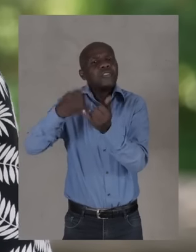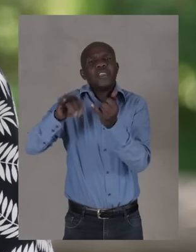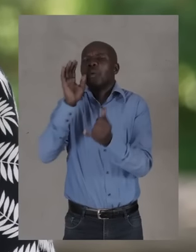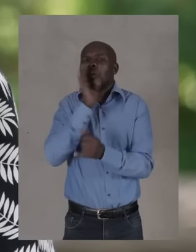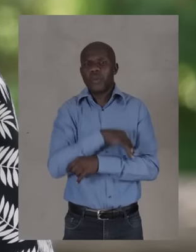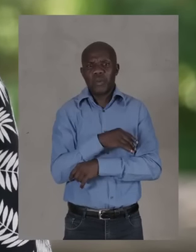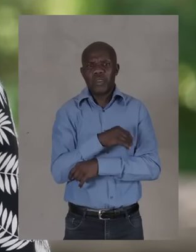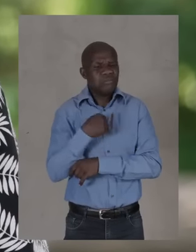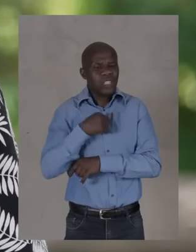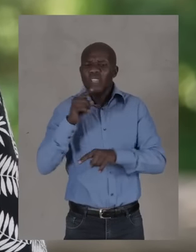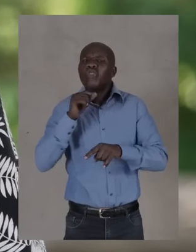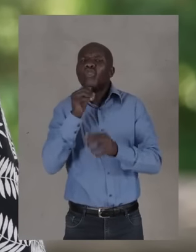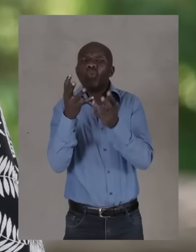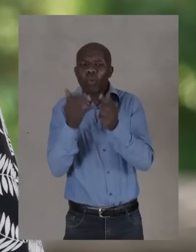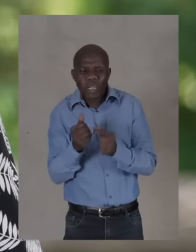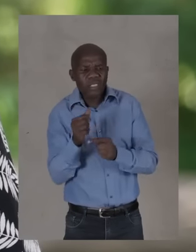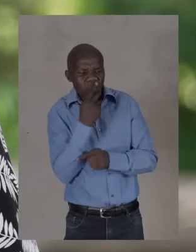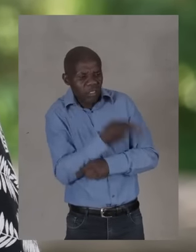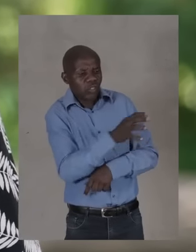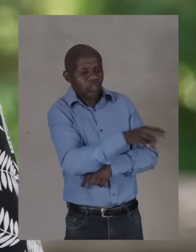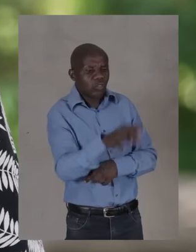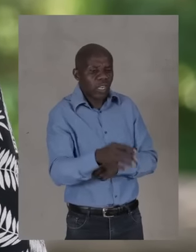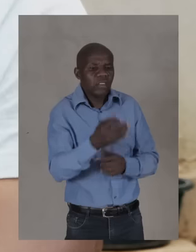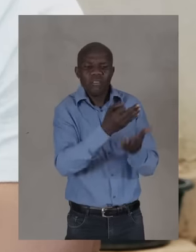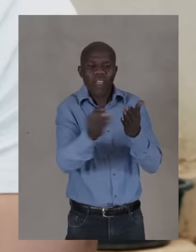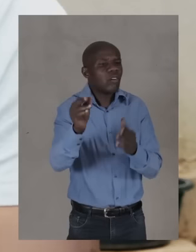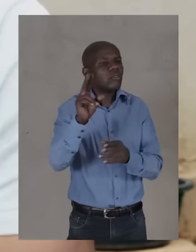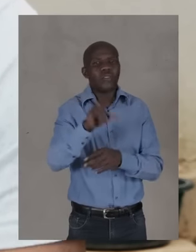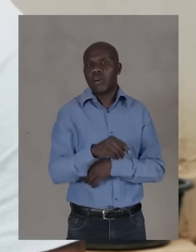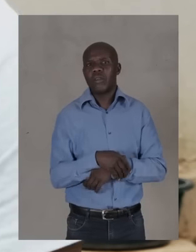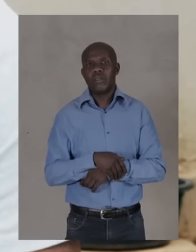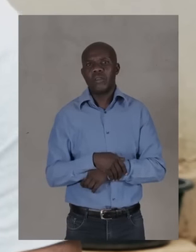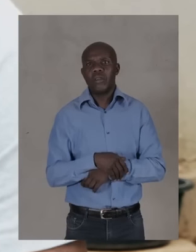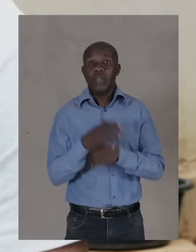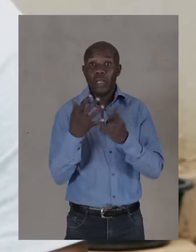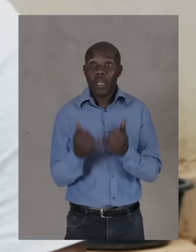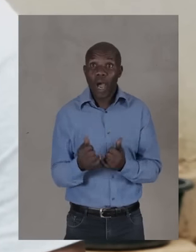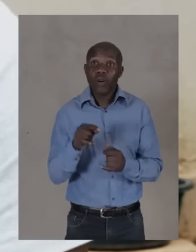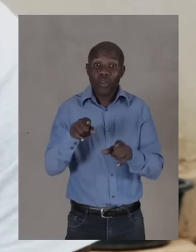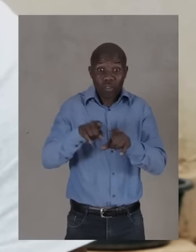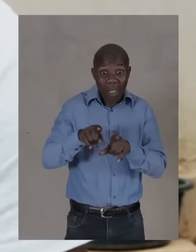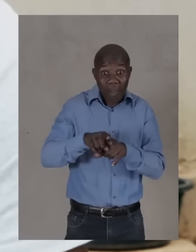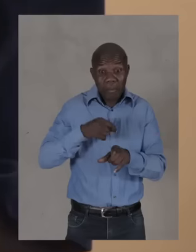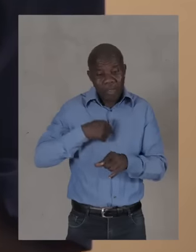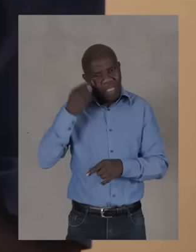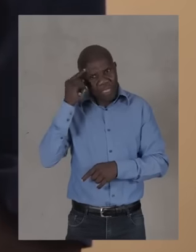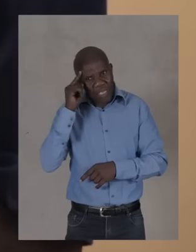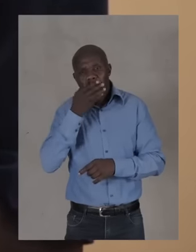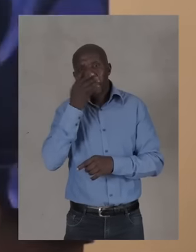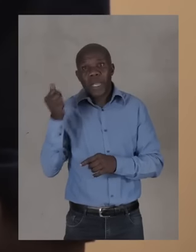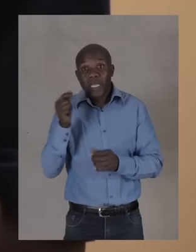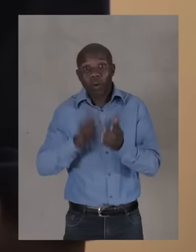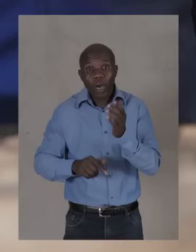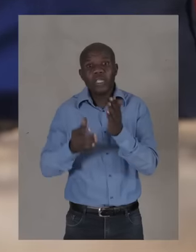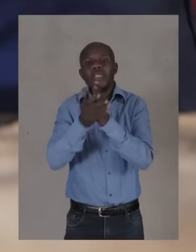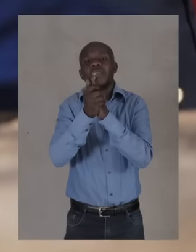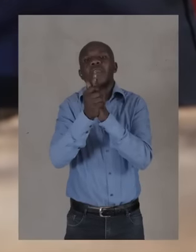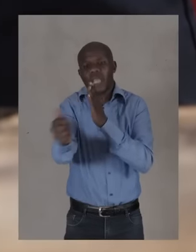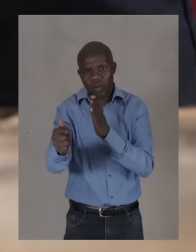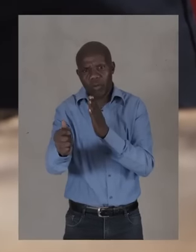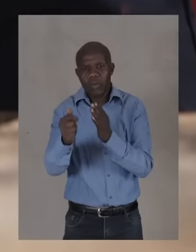of my grandchildren to go through such a thing. The thing that I've achieved from these funds is a skill, fabrication